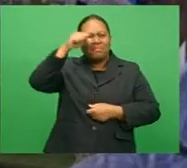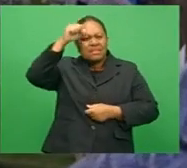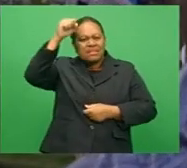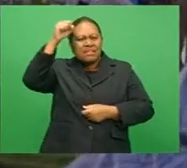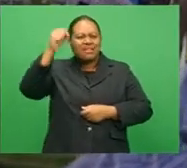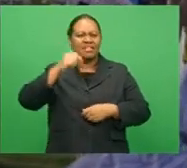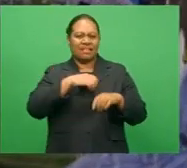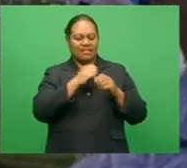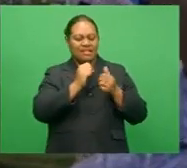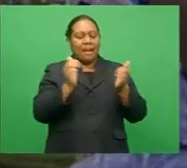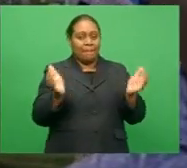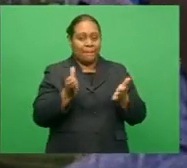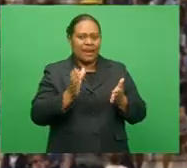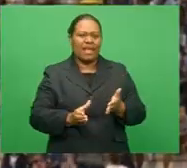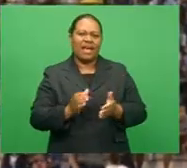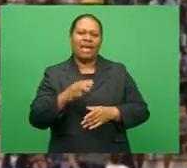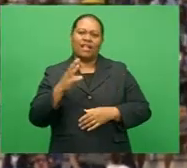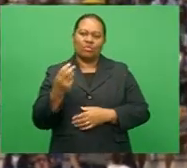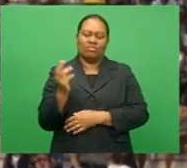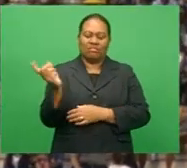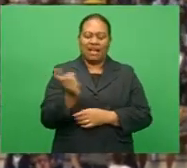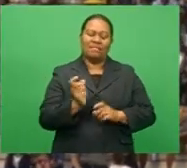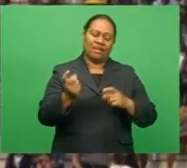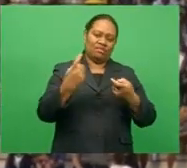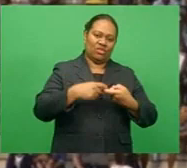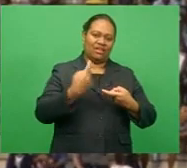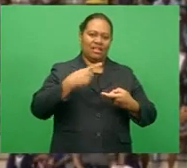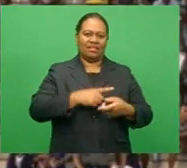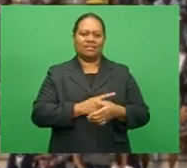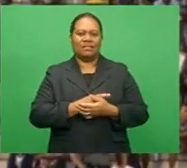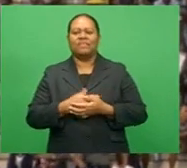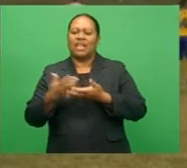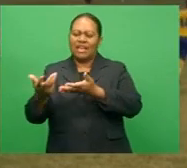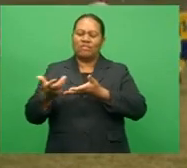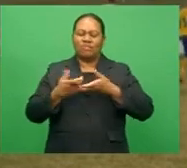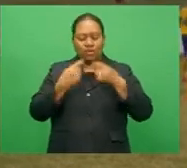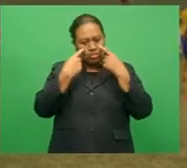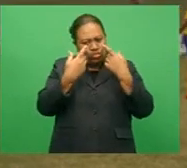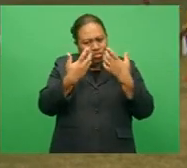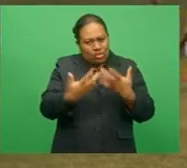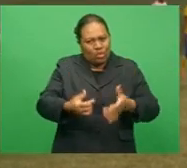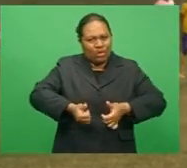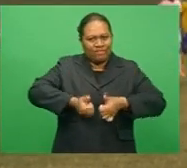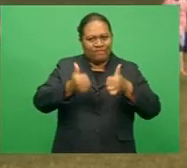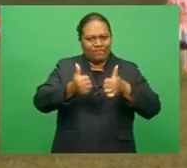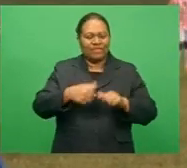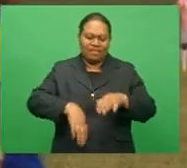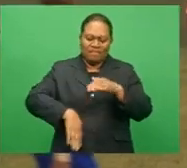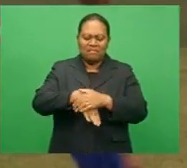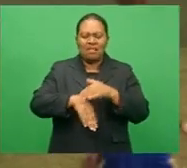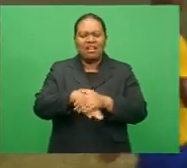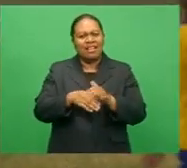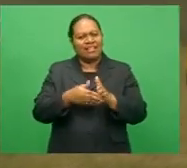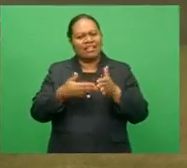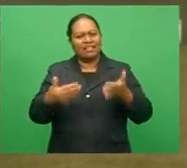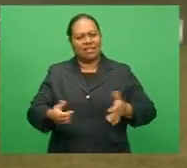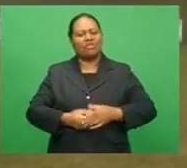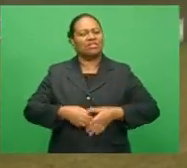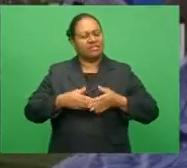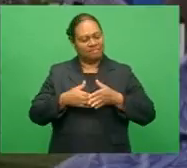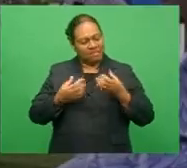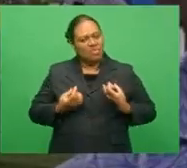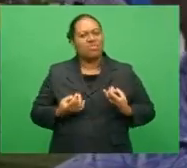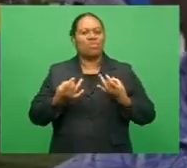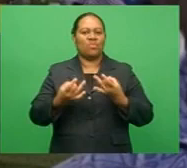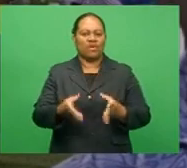new players. And once they were together, they breed into a very good side. And like the way they're playing soccer now, we are now ready to go